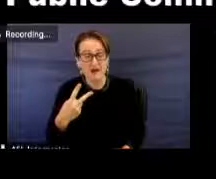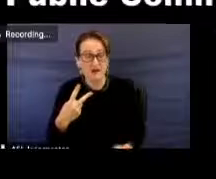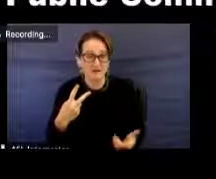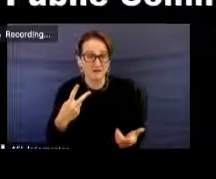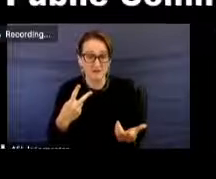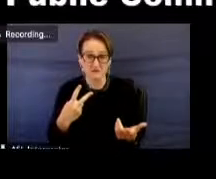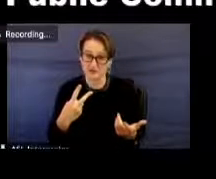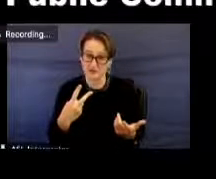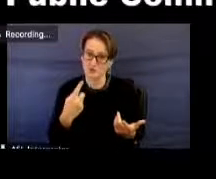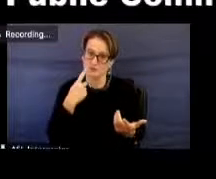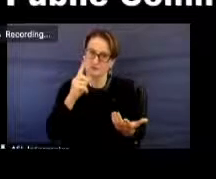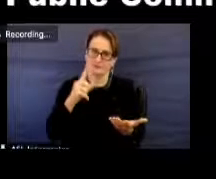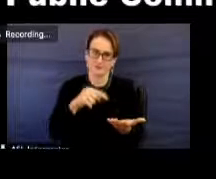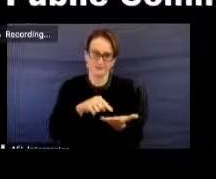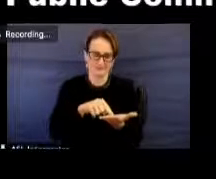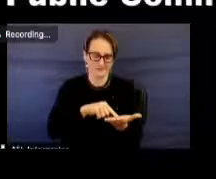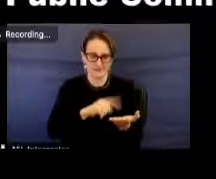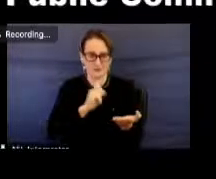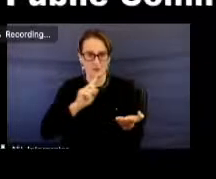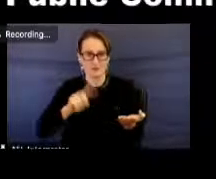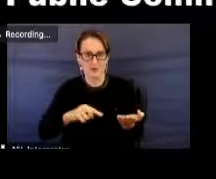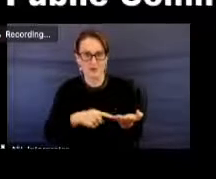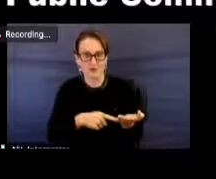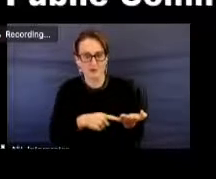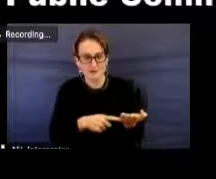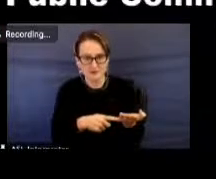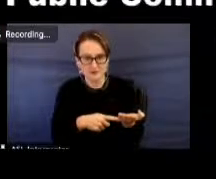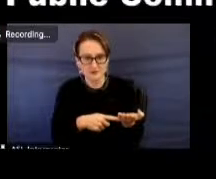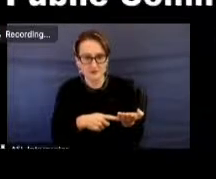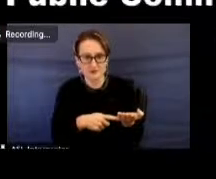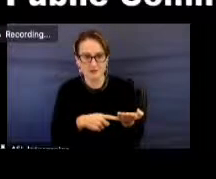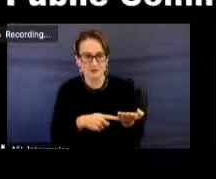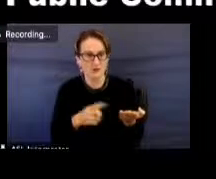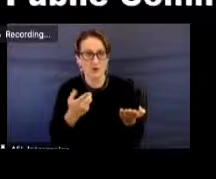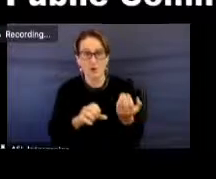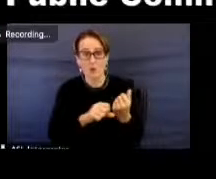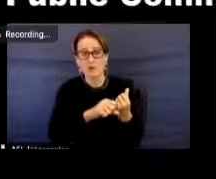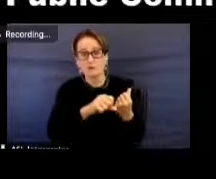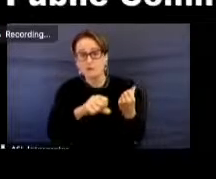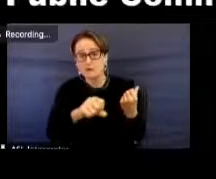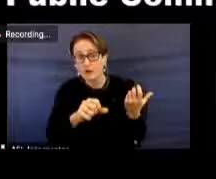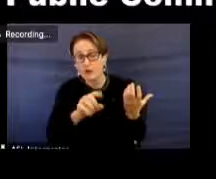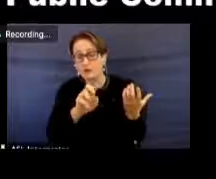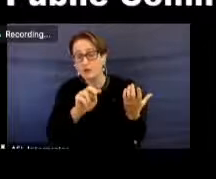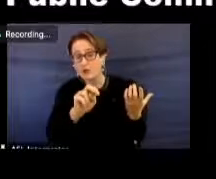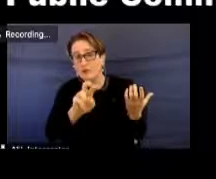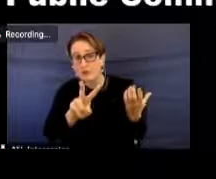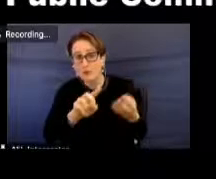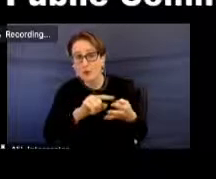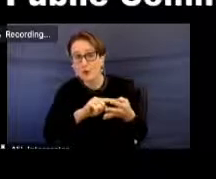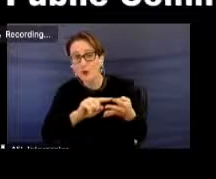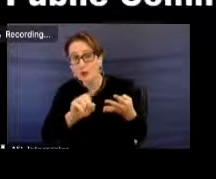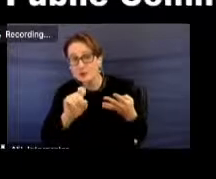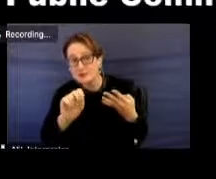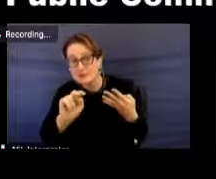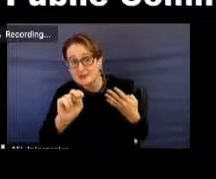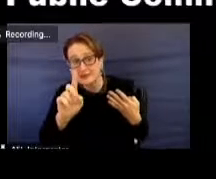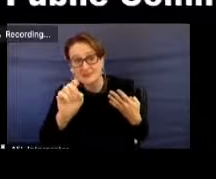So I just don't want us to get to November and the beginning of December without